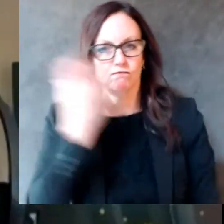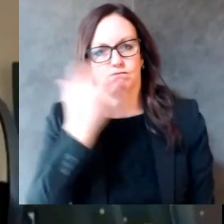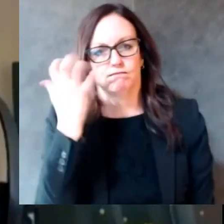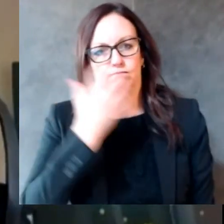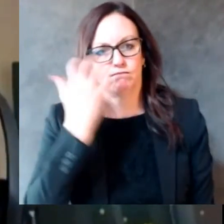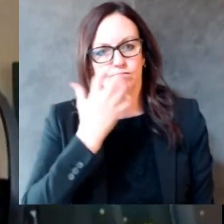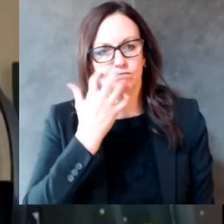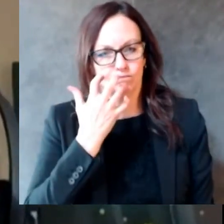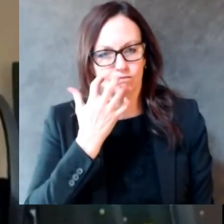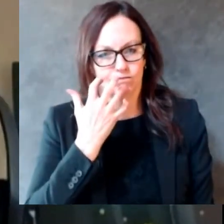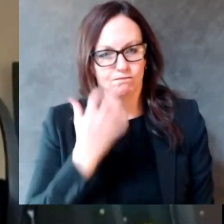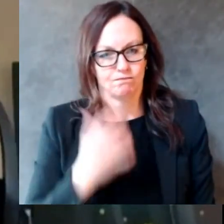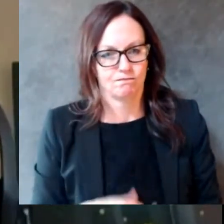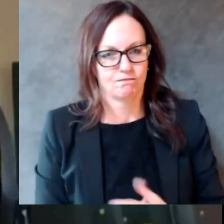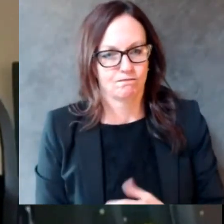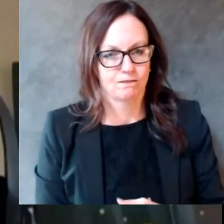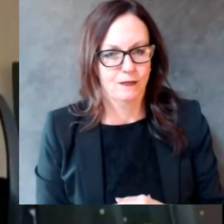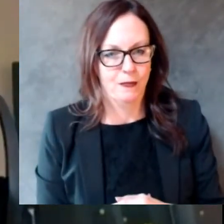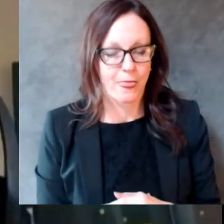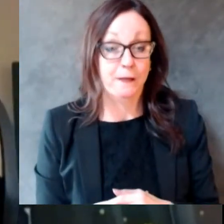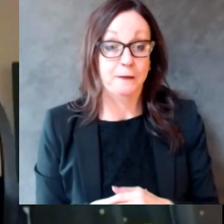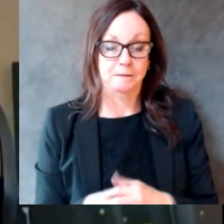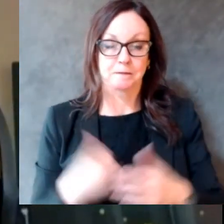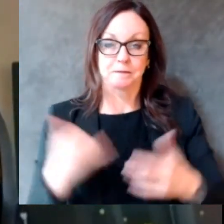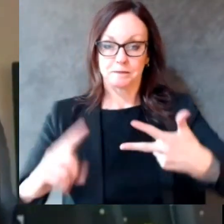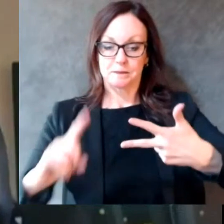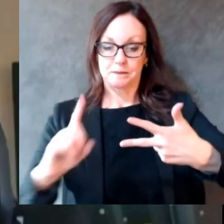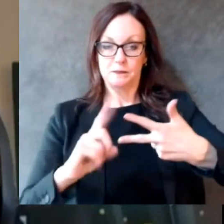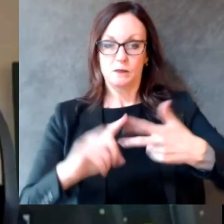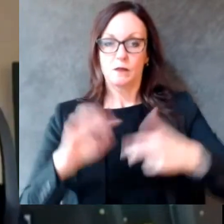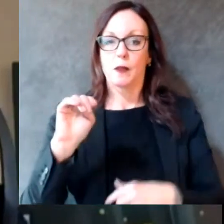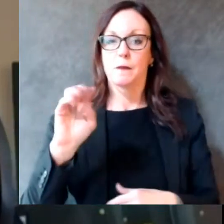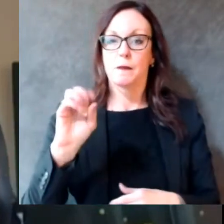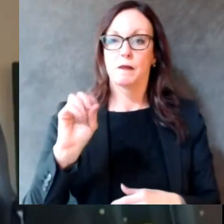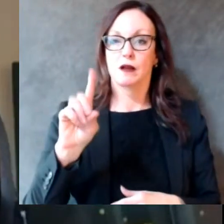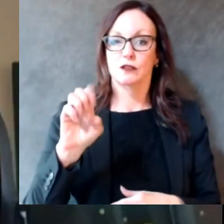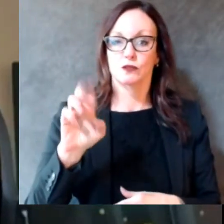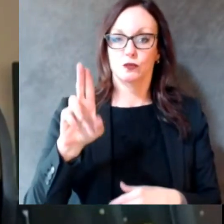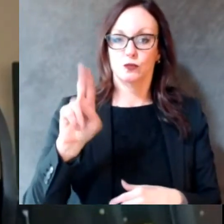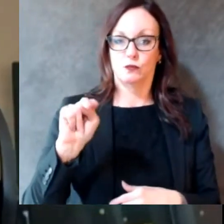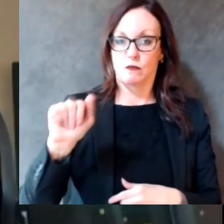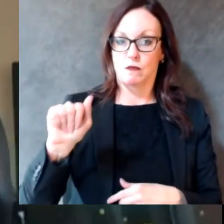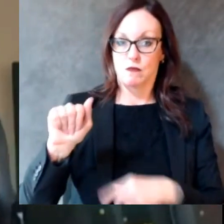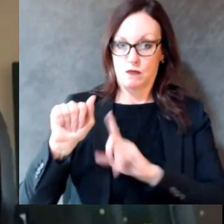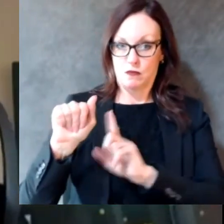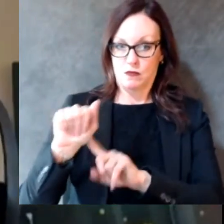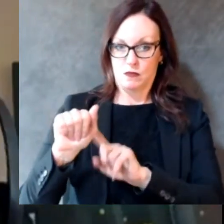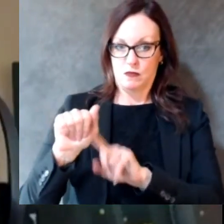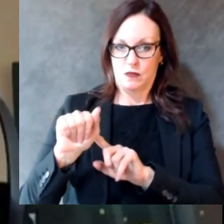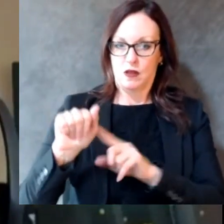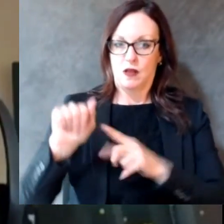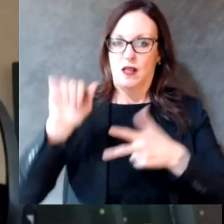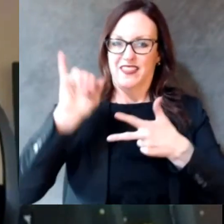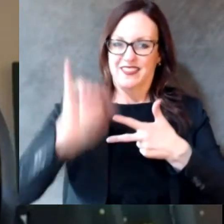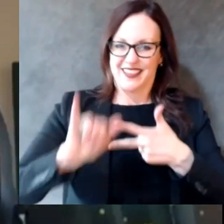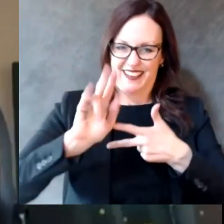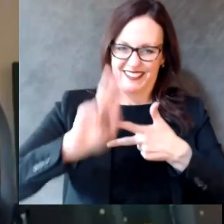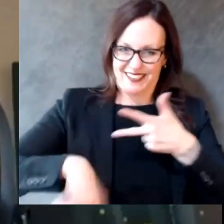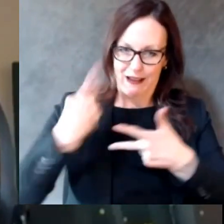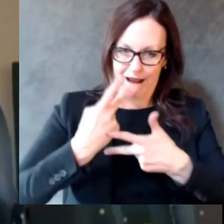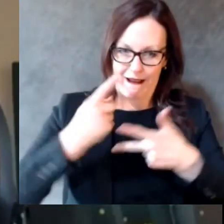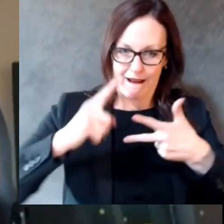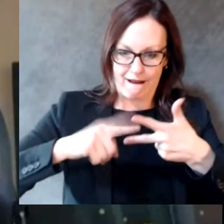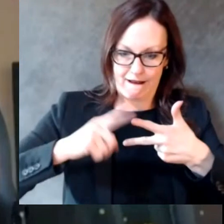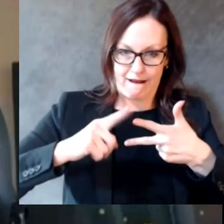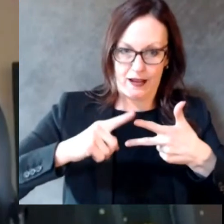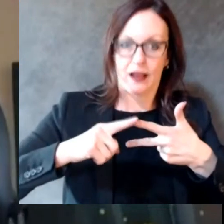they put a report out on Teams so all the other clinics in their community know they have a vial open. And